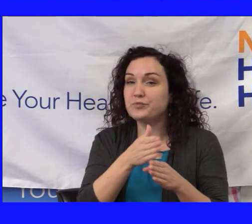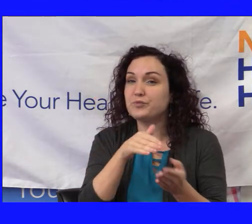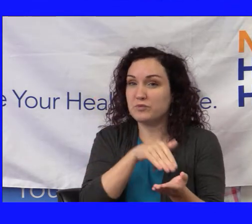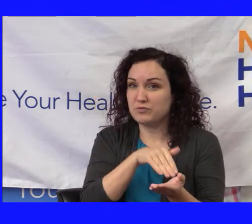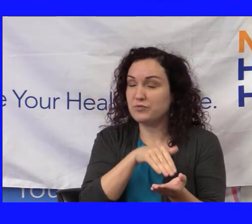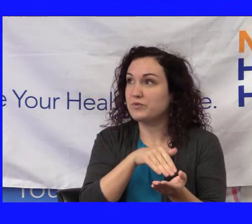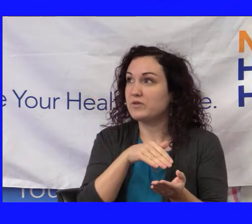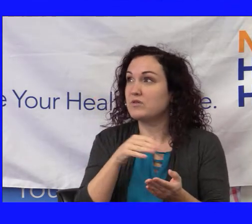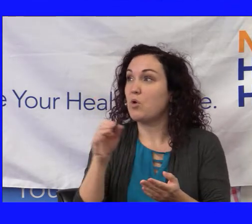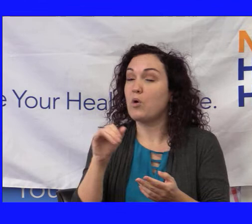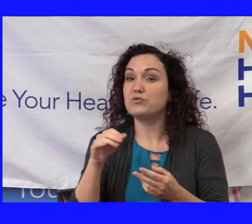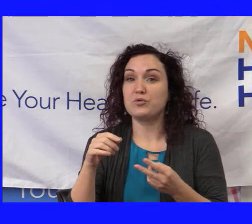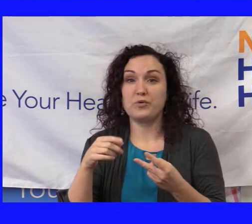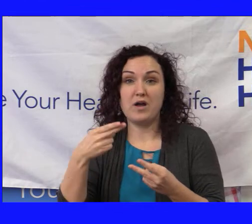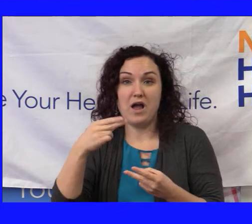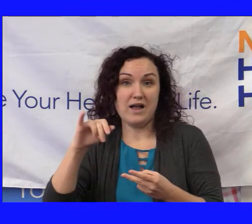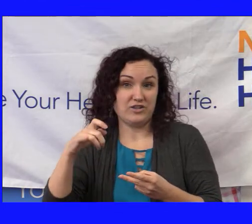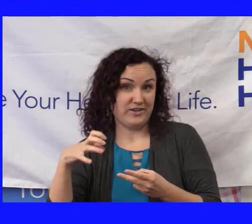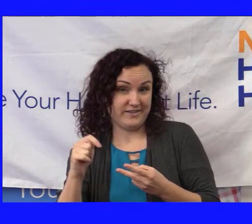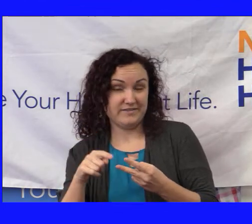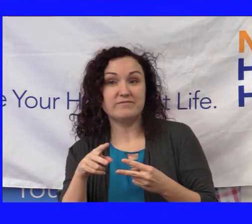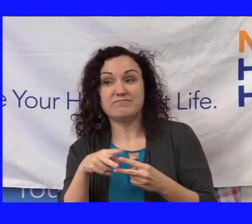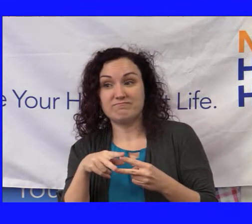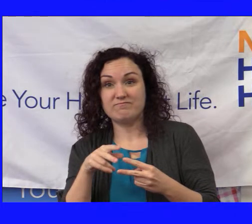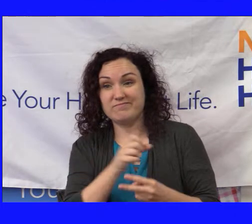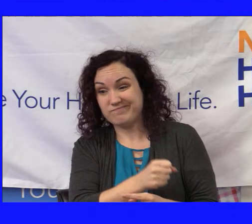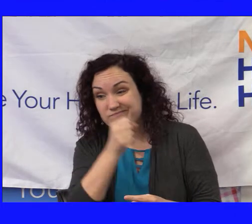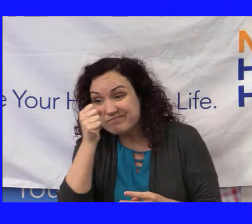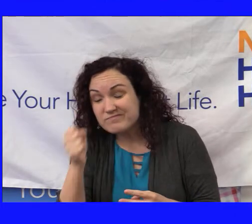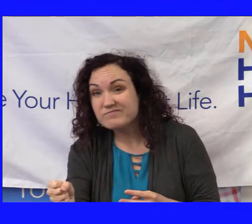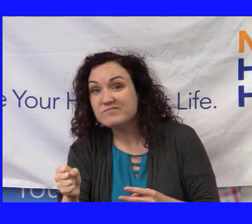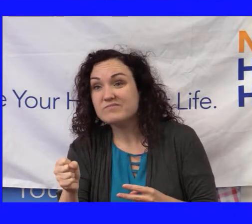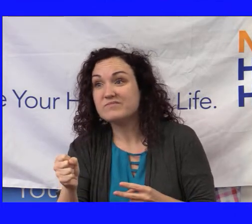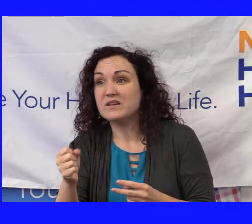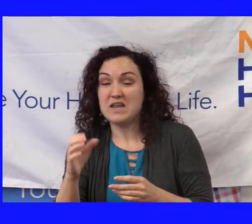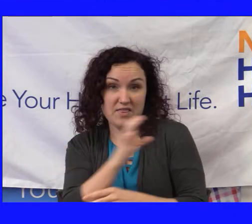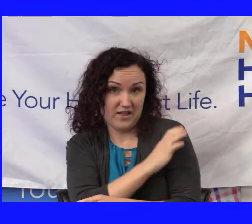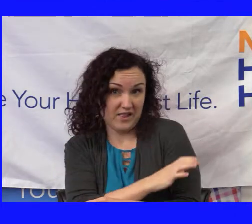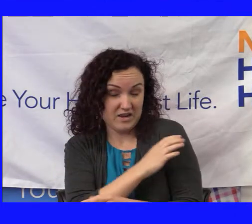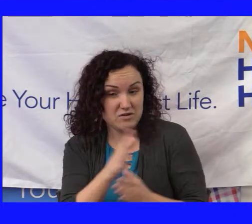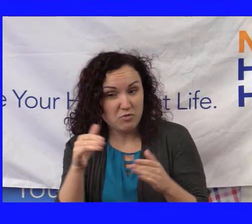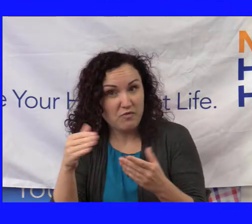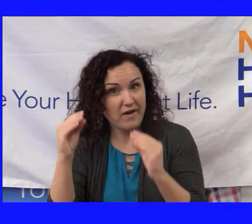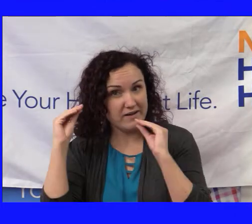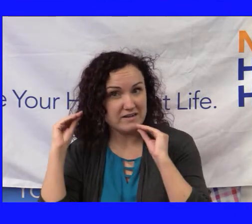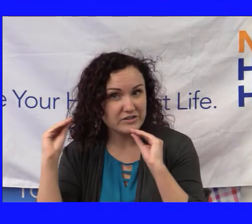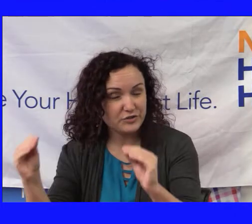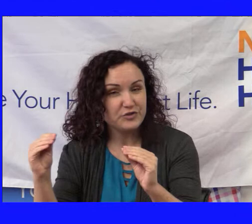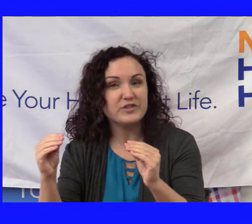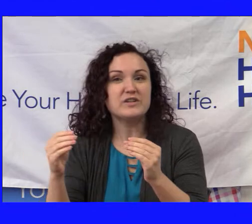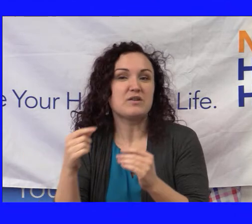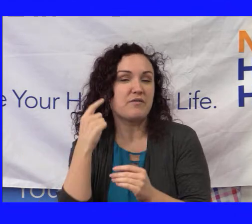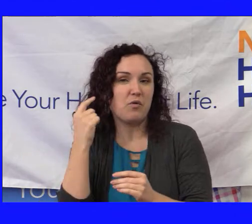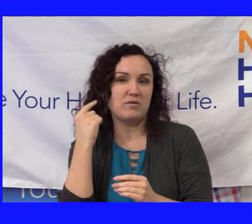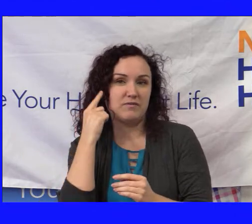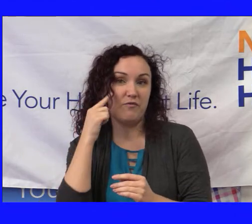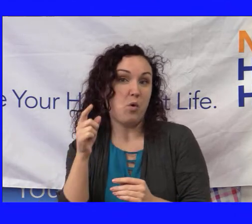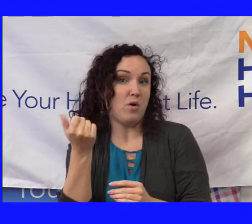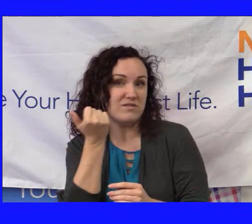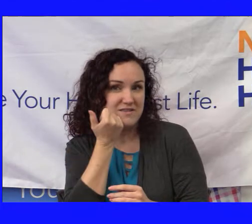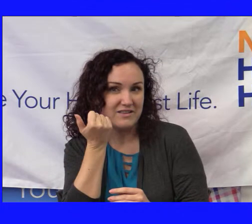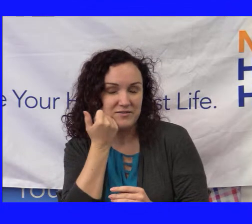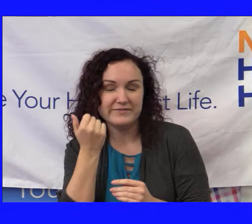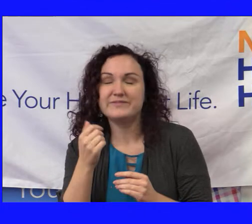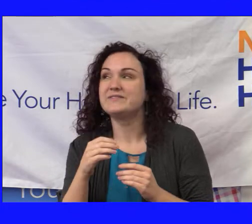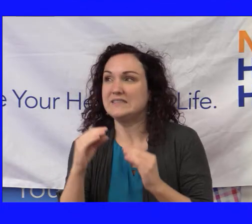dental hygienist, in the pediatric clinic, where they can provide prevention, education, as well as fluoride varnish to the pediatric